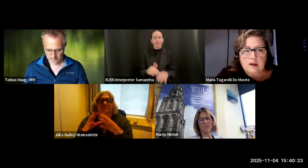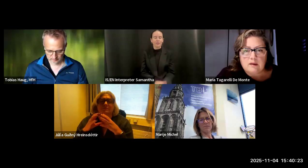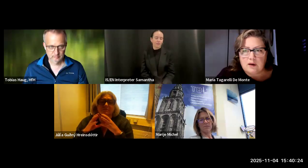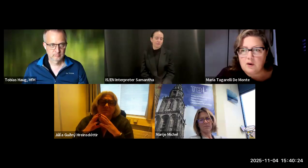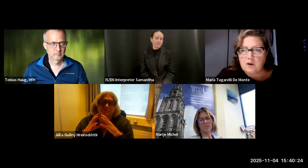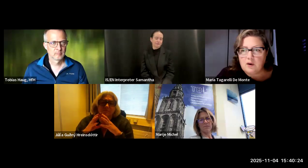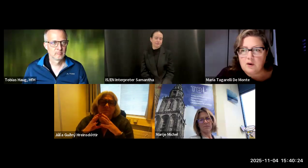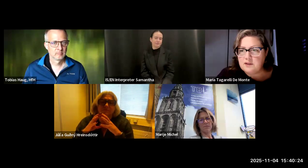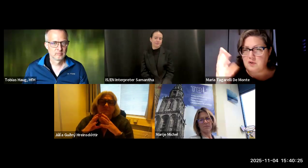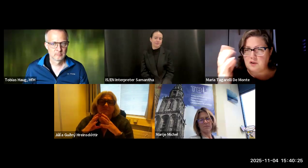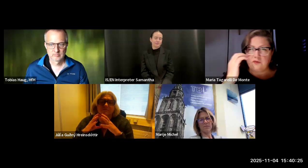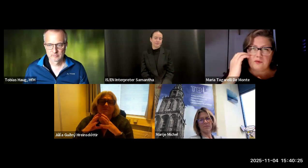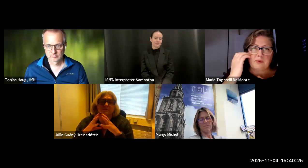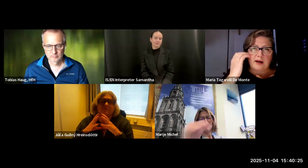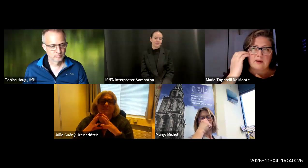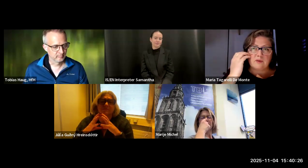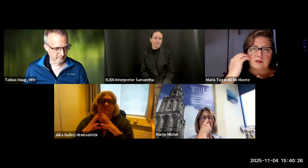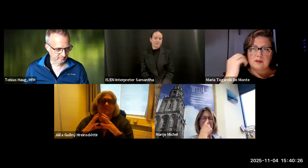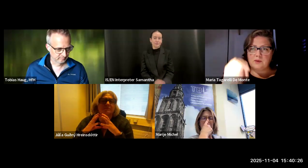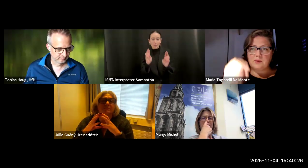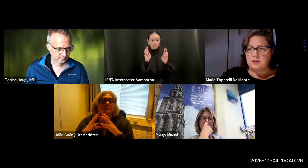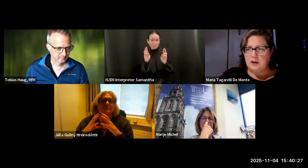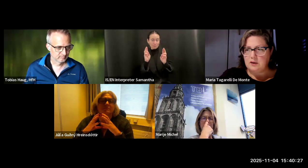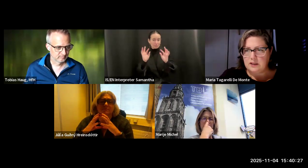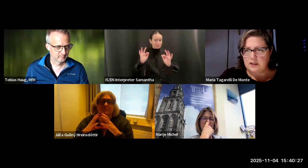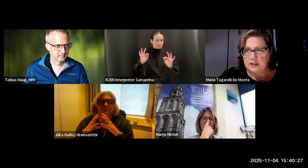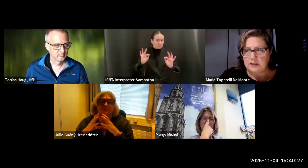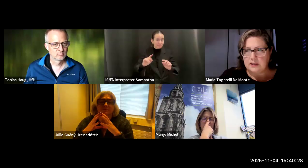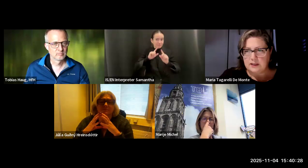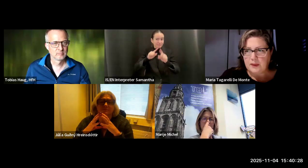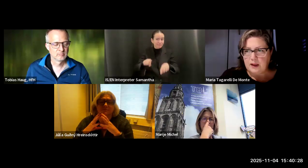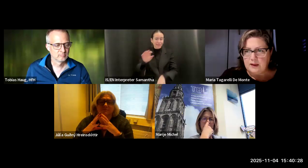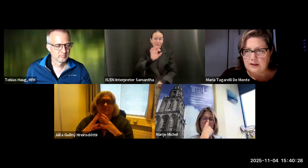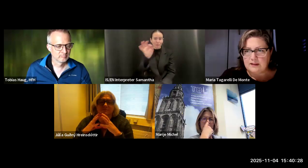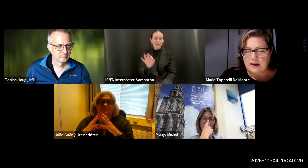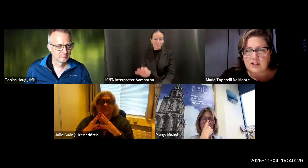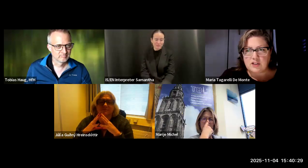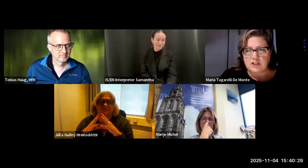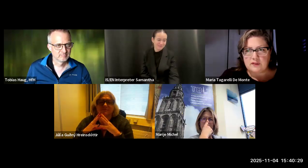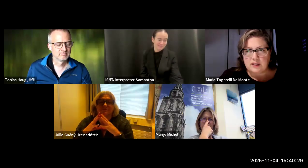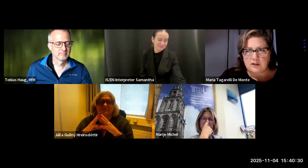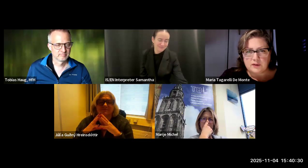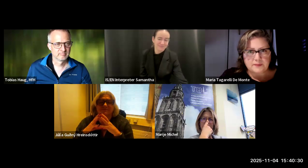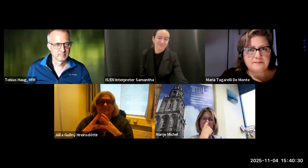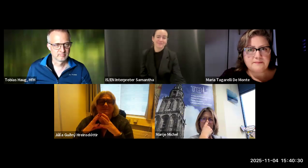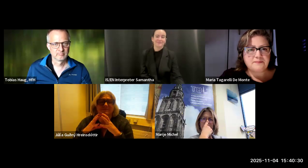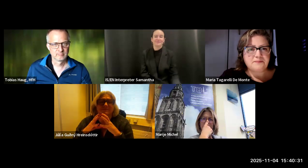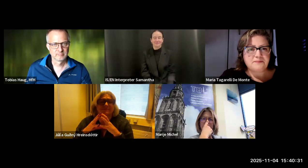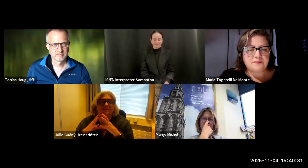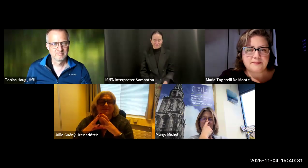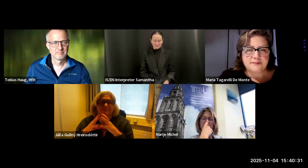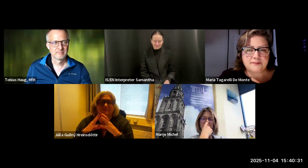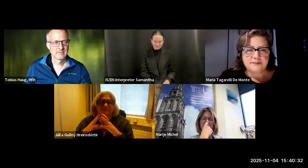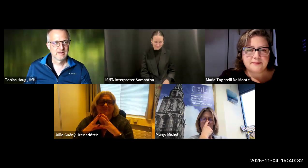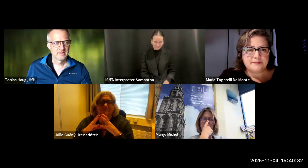handle. So I hope this sort of replied to the question about the selection of the videos.